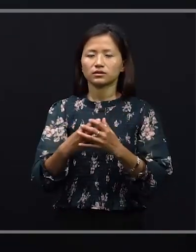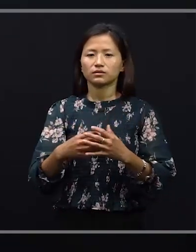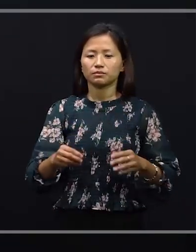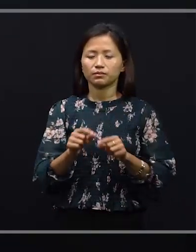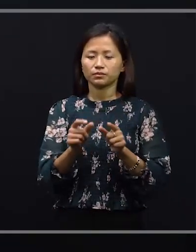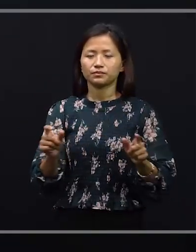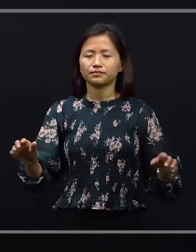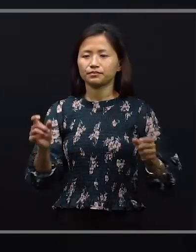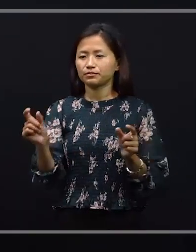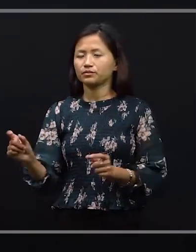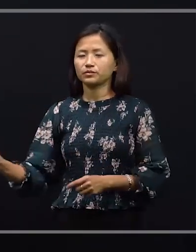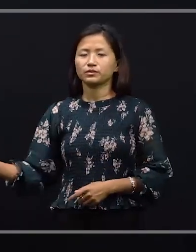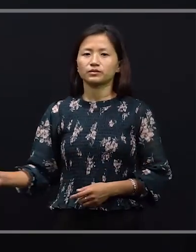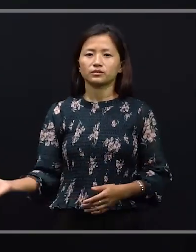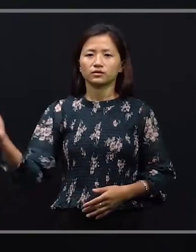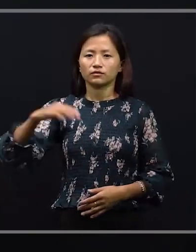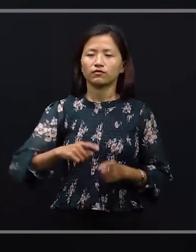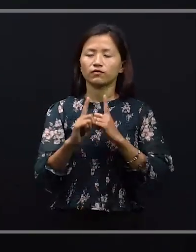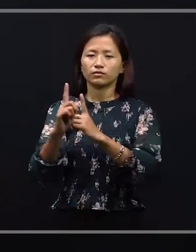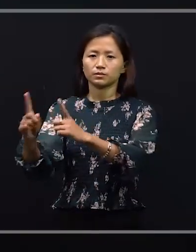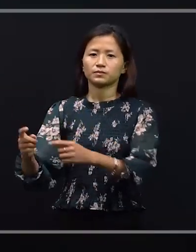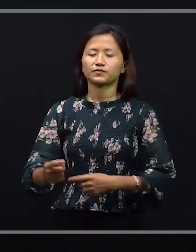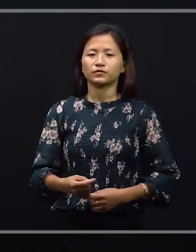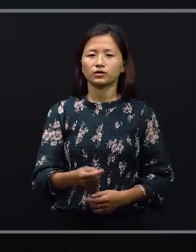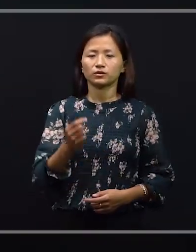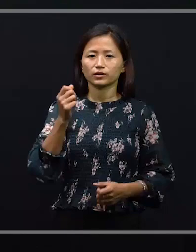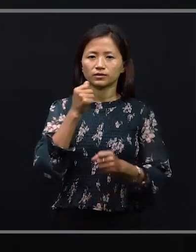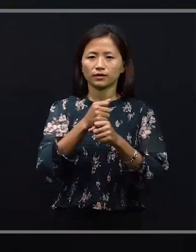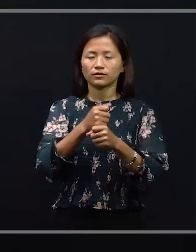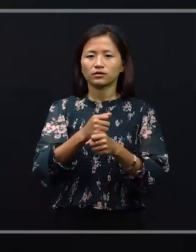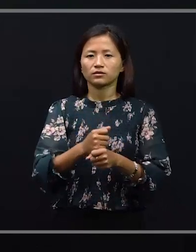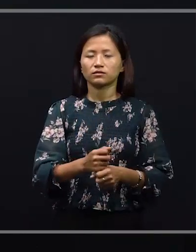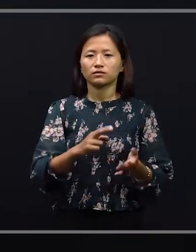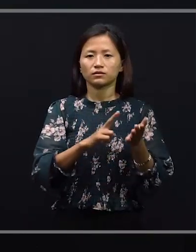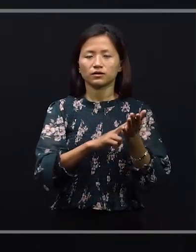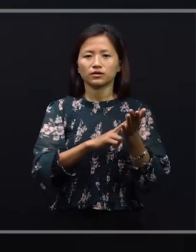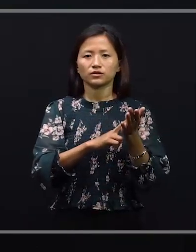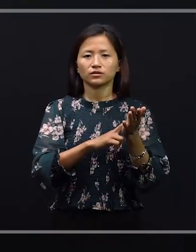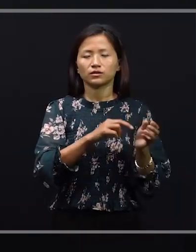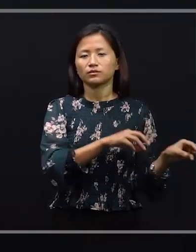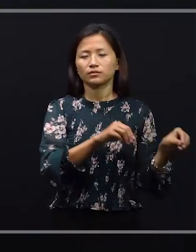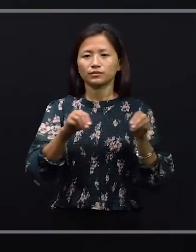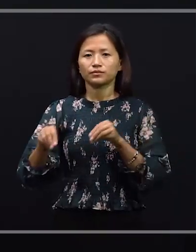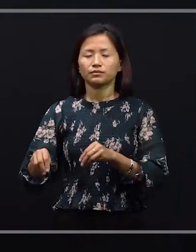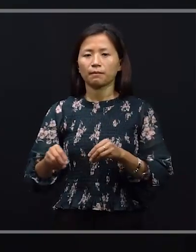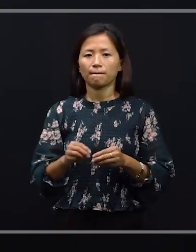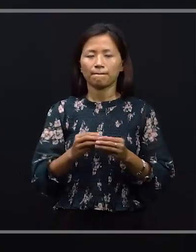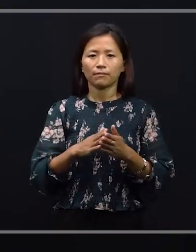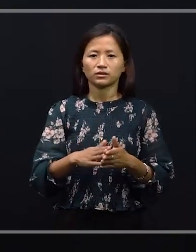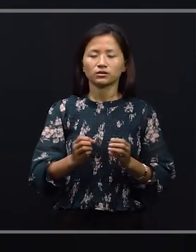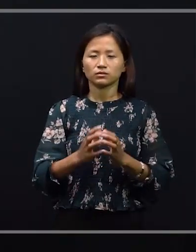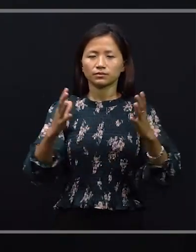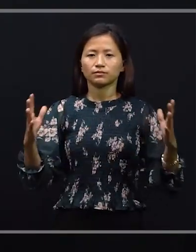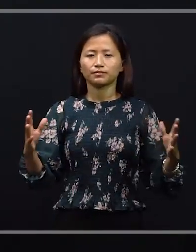him, following him, okay, and that is why the national movement became a mass movement because of